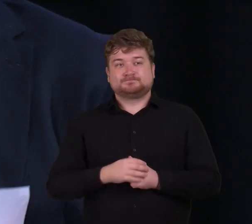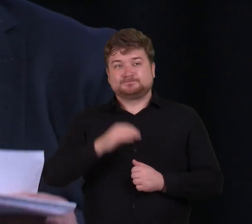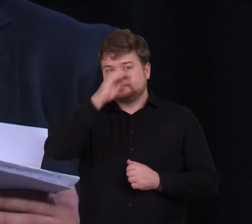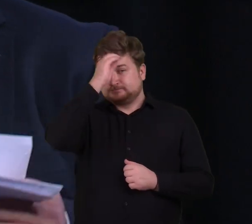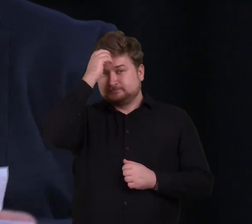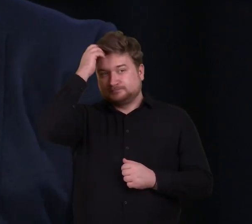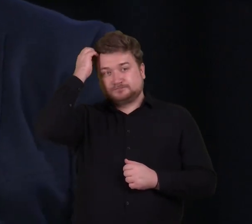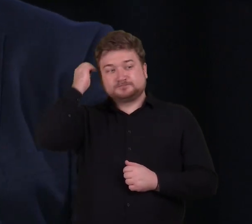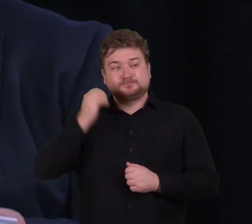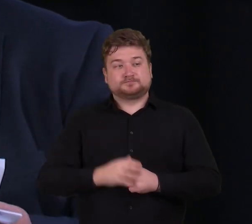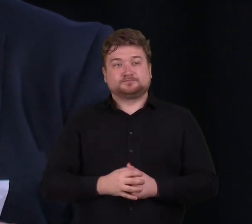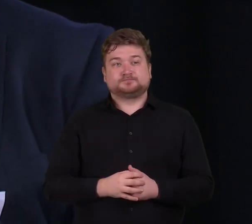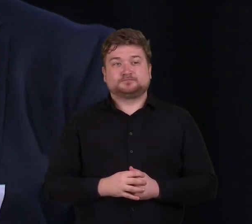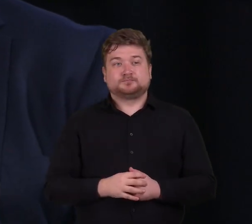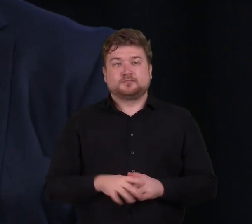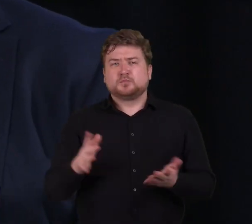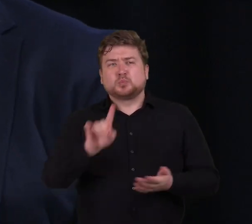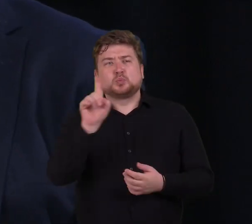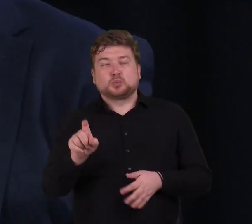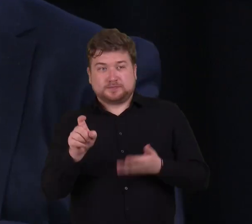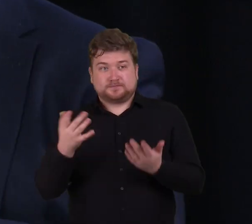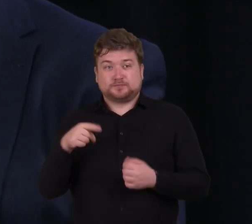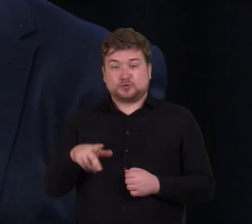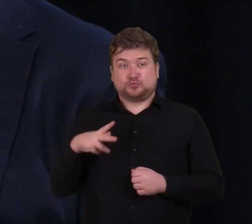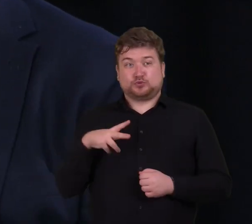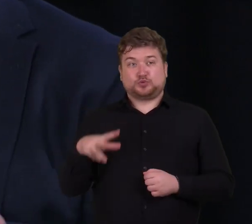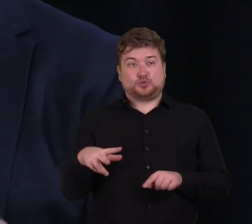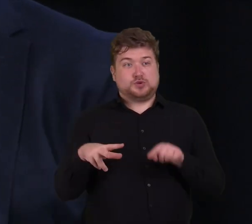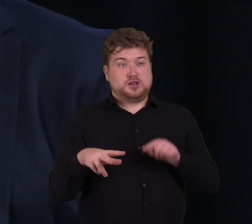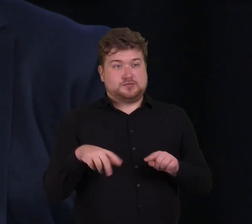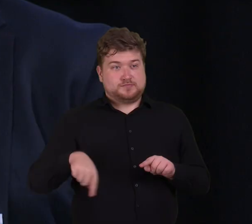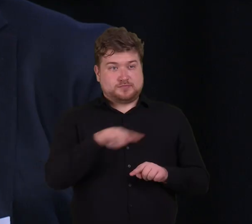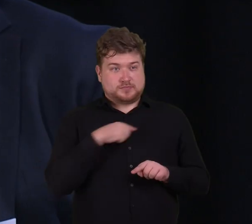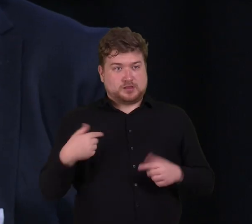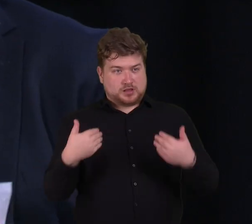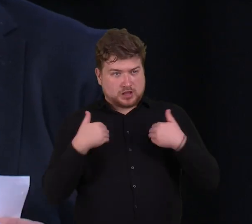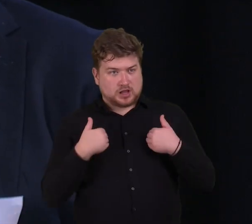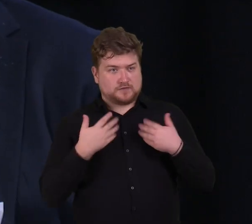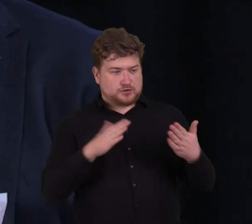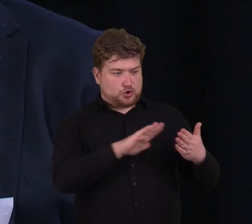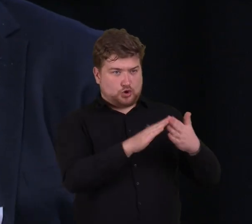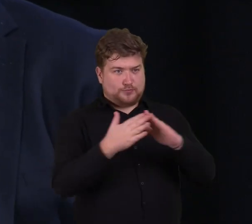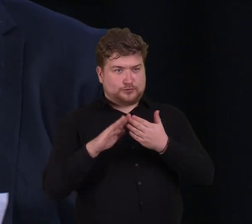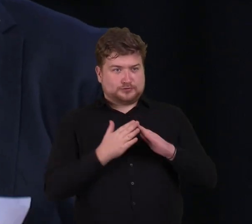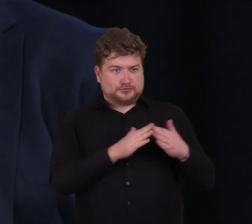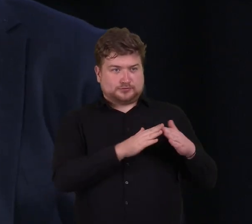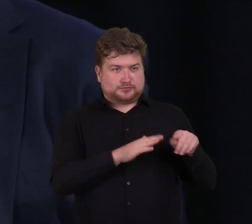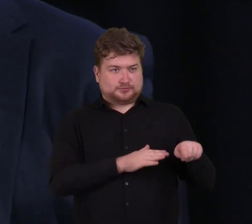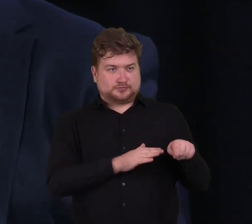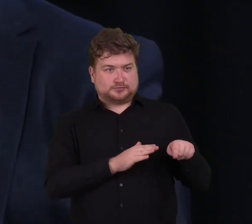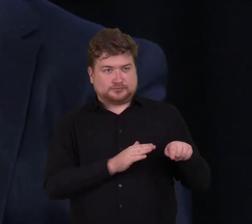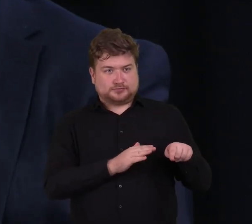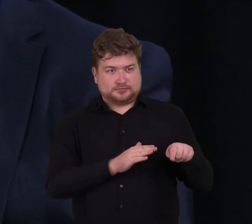communities are the entities responsible for the most important ITI mm-hmm. That absorbs about